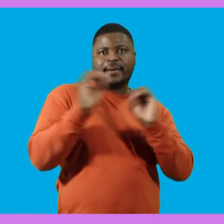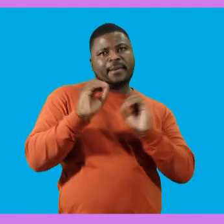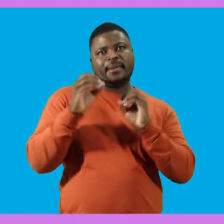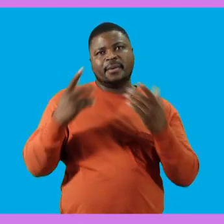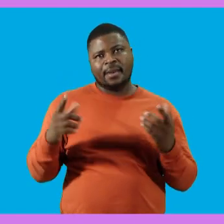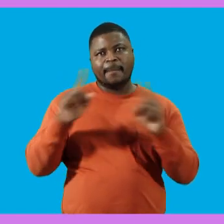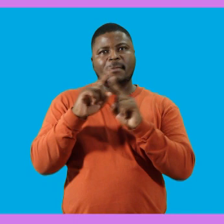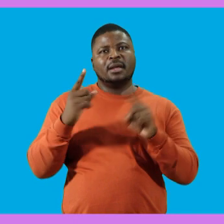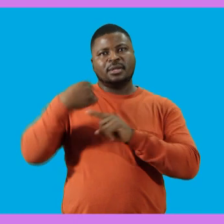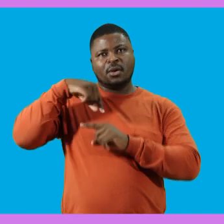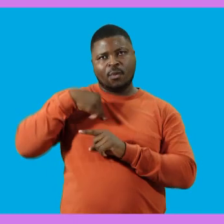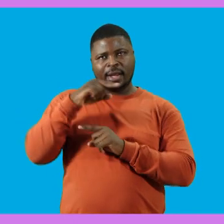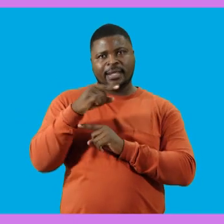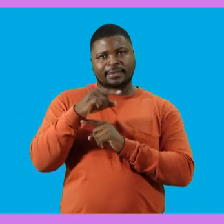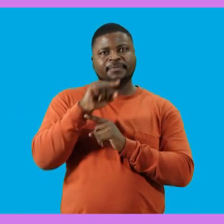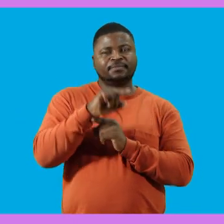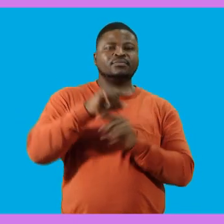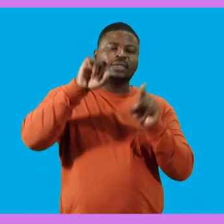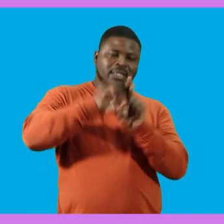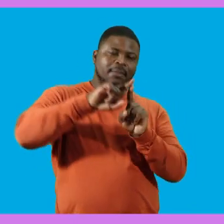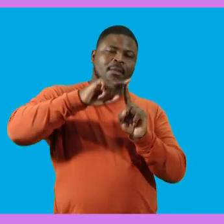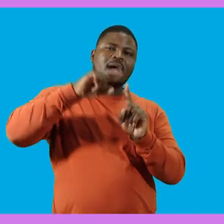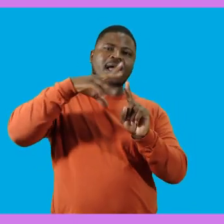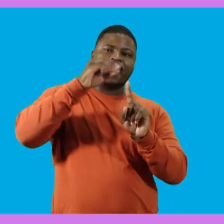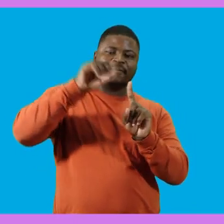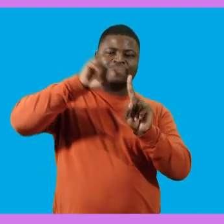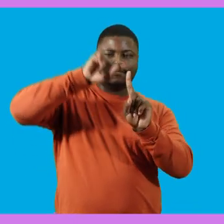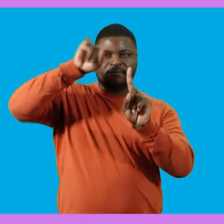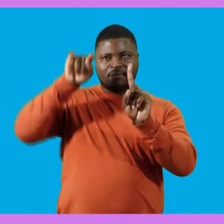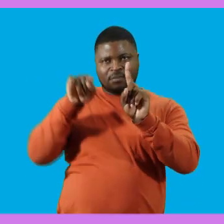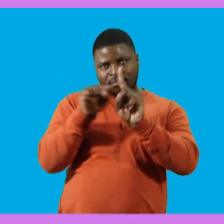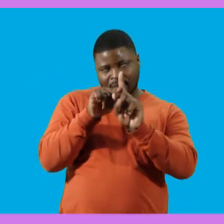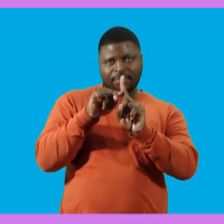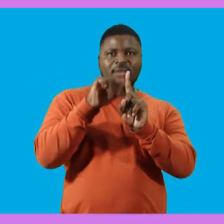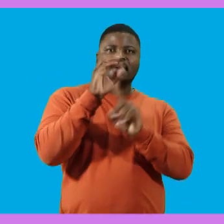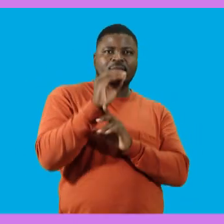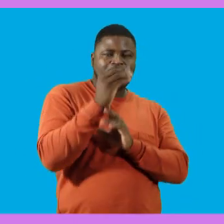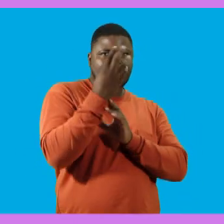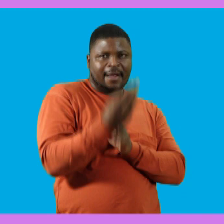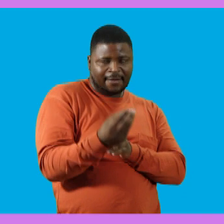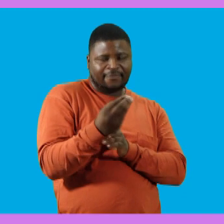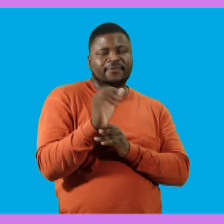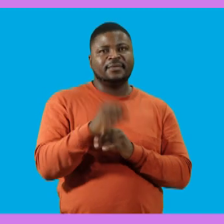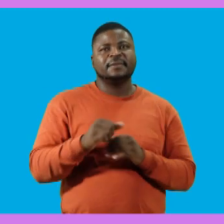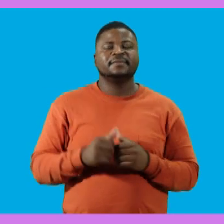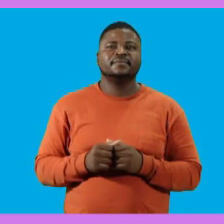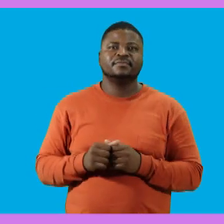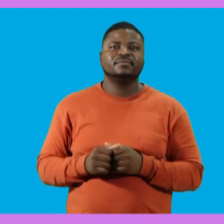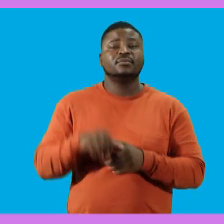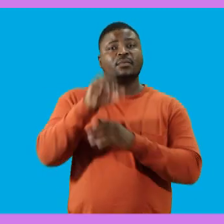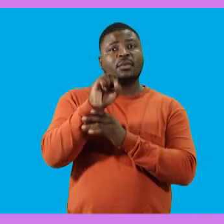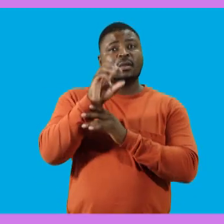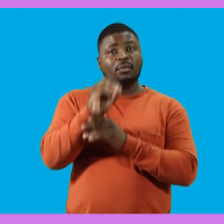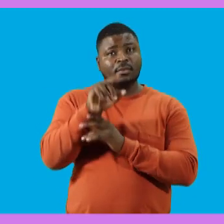then, if you don't mind my scratching, again the perimeter or the circumference of the circle.